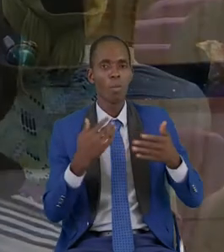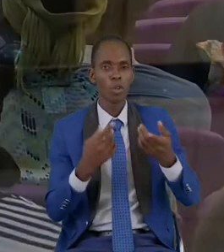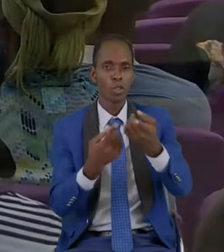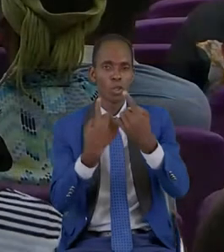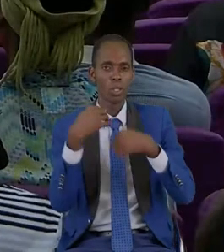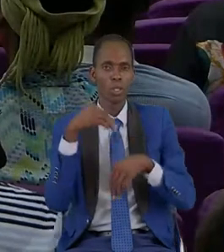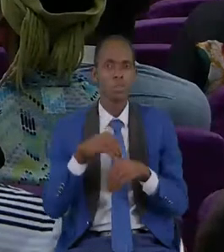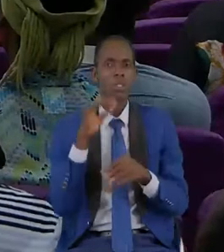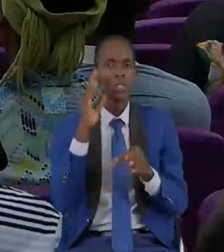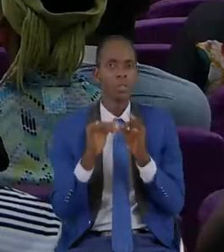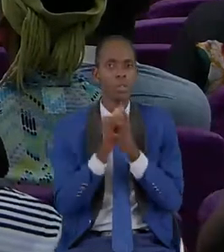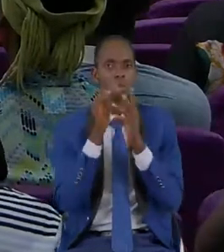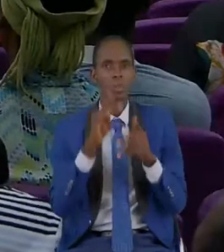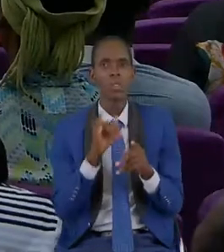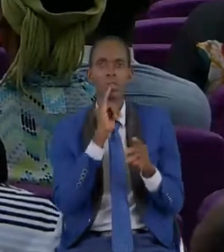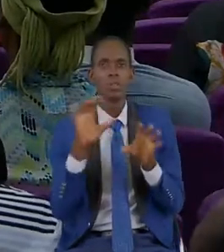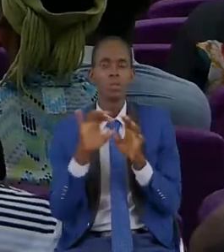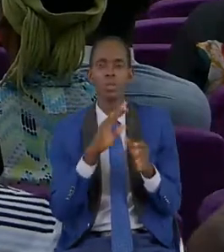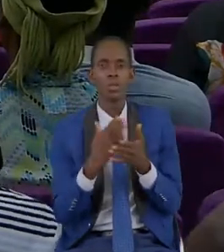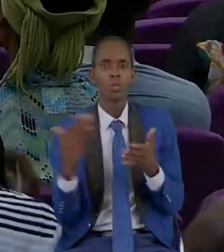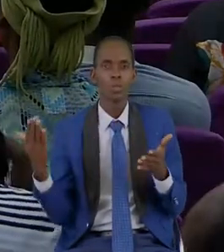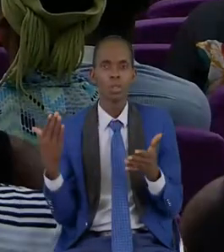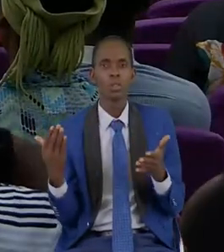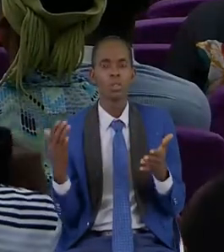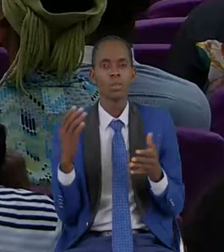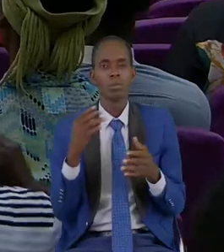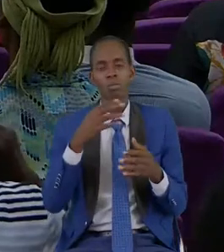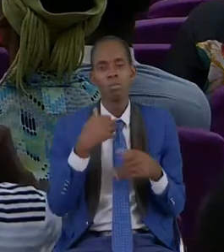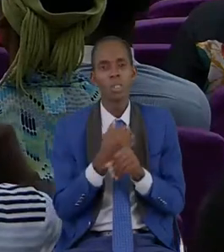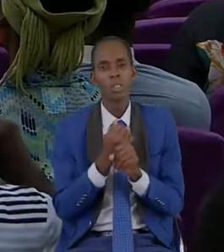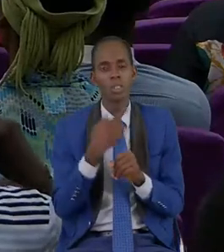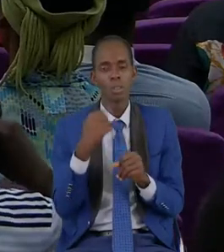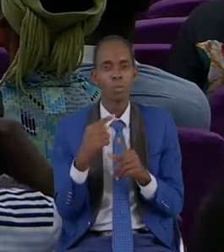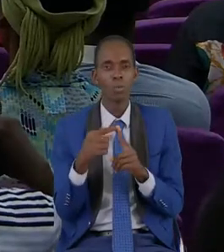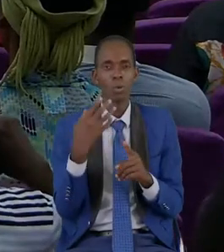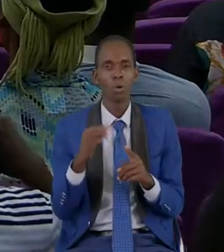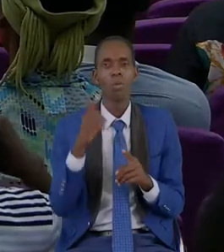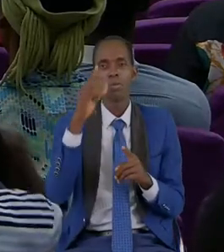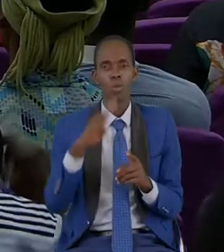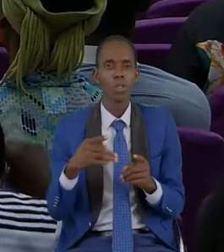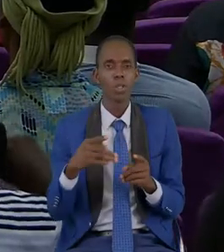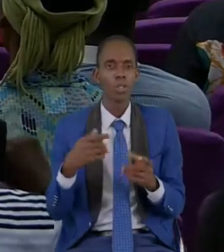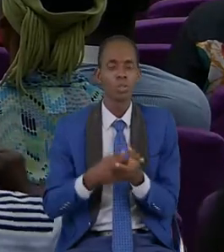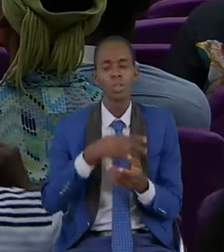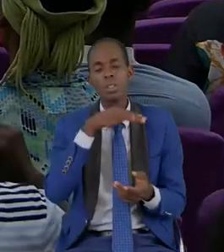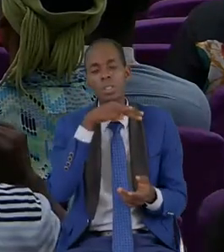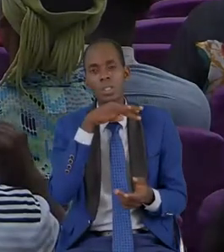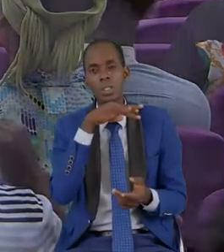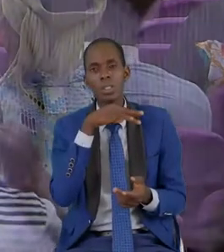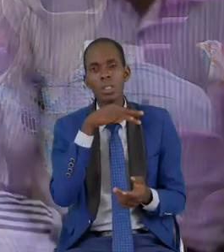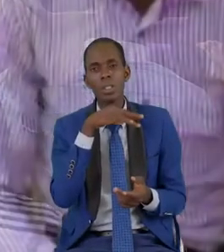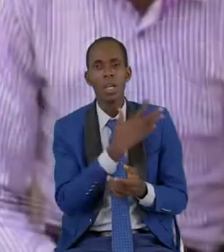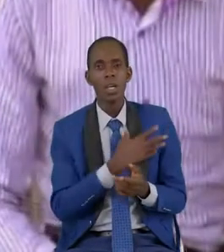doing something corrupting the gospel, if he's doing something showing a